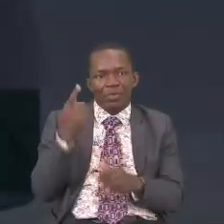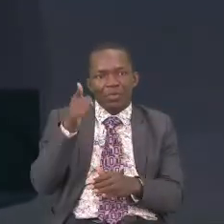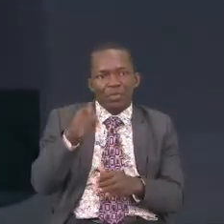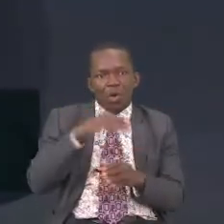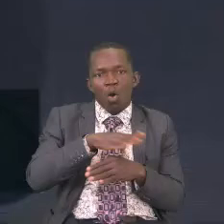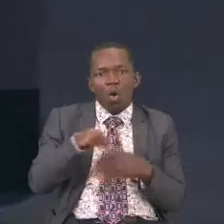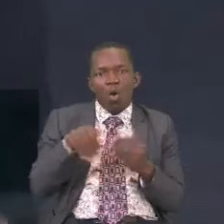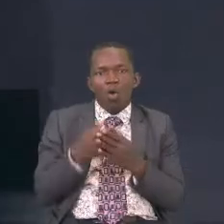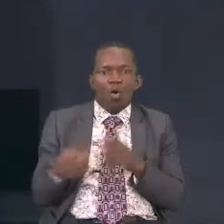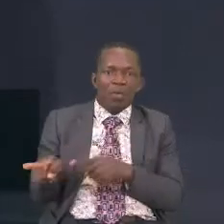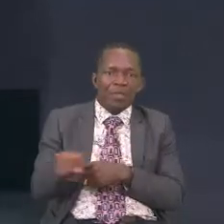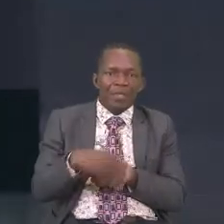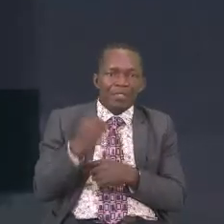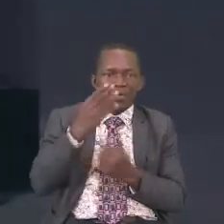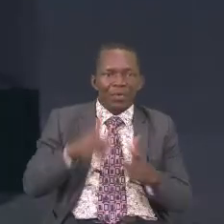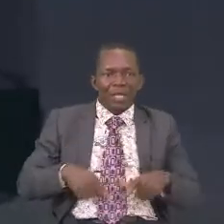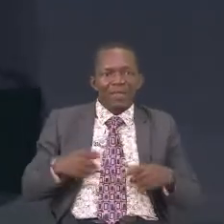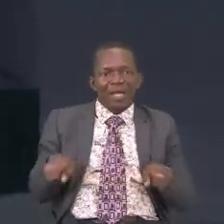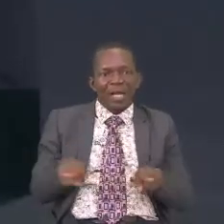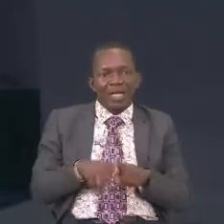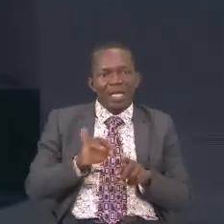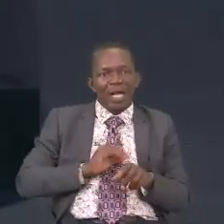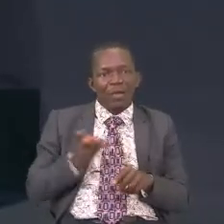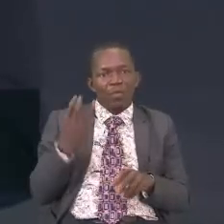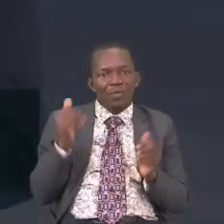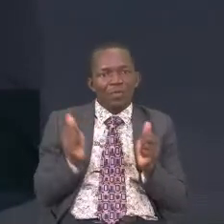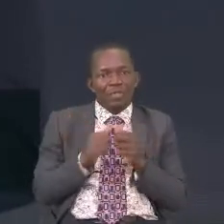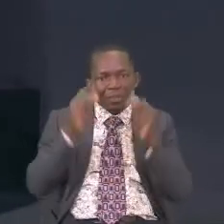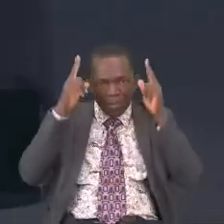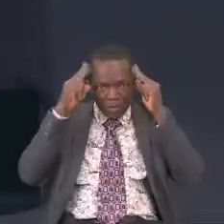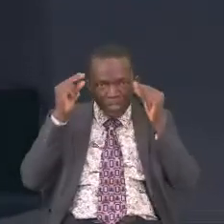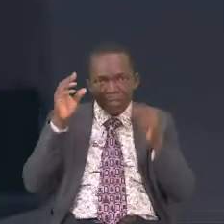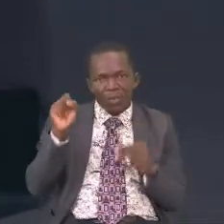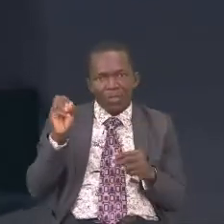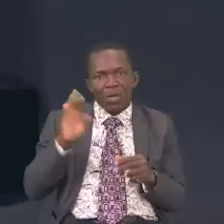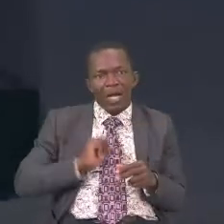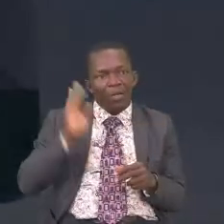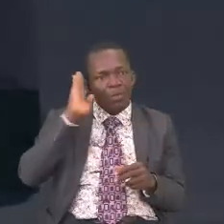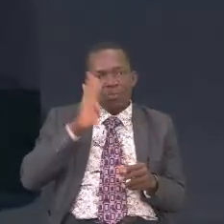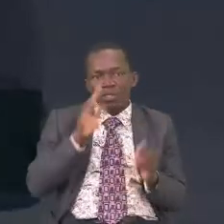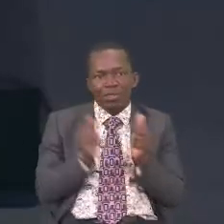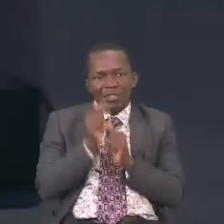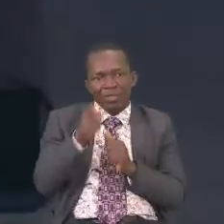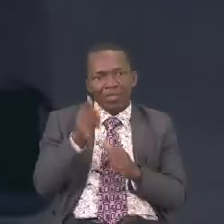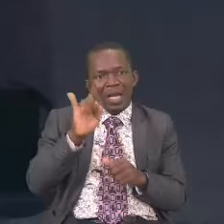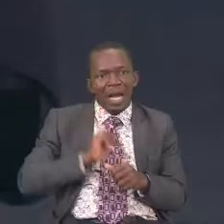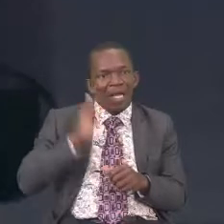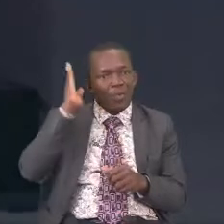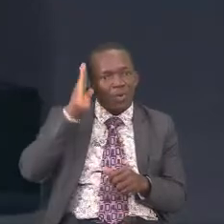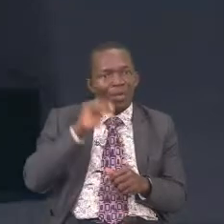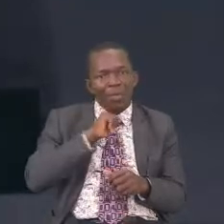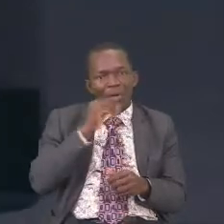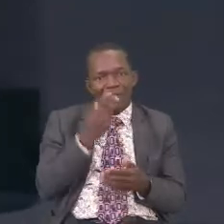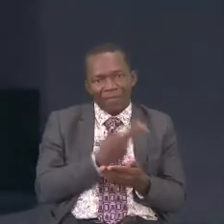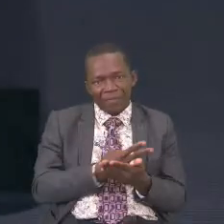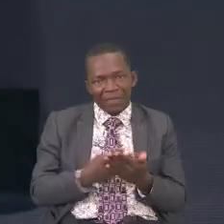life. As I was with Moses, so will I be with thee. I will not fail